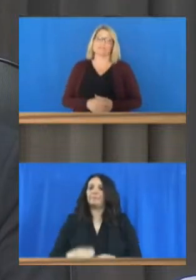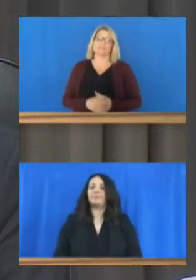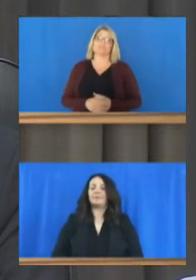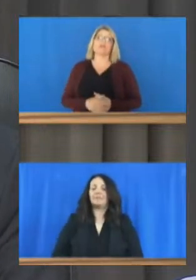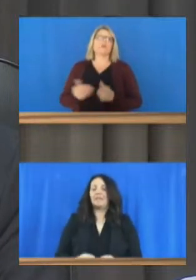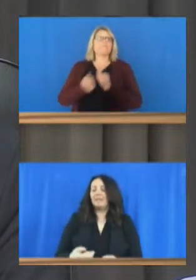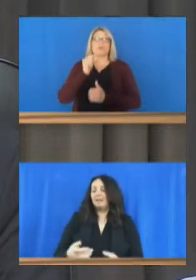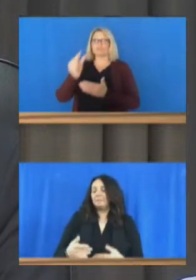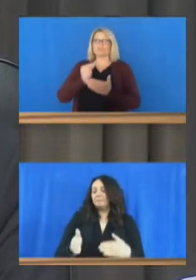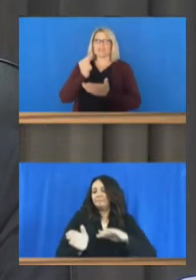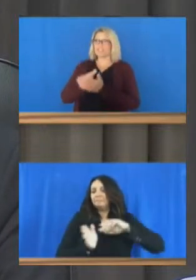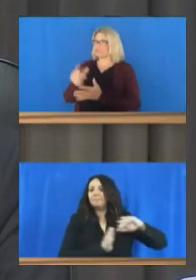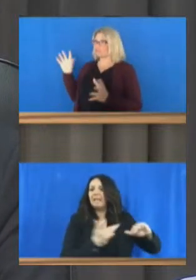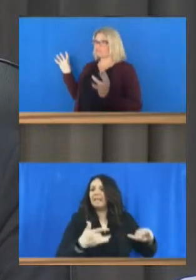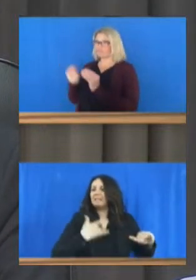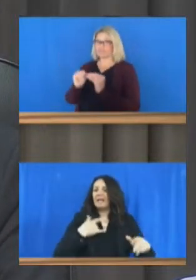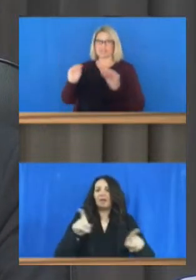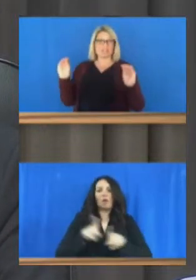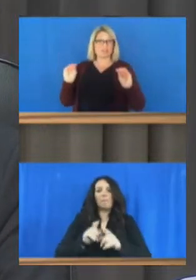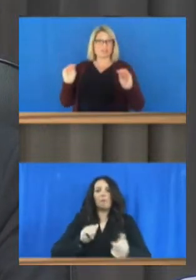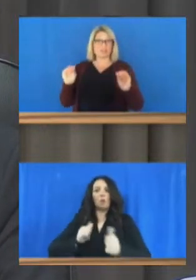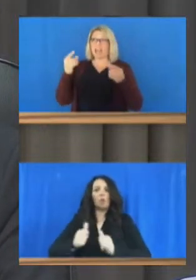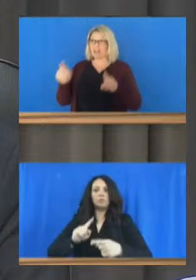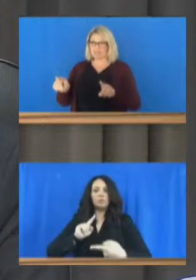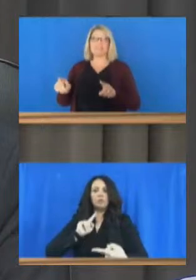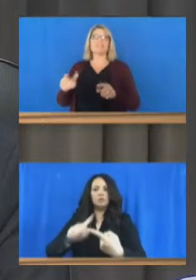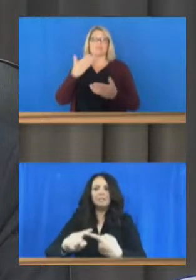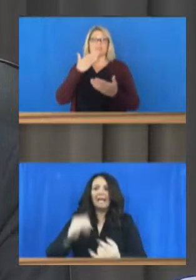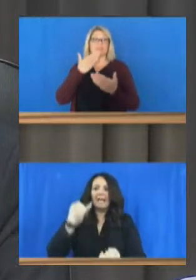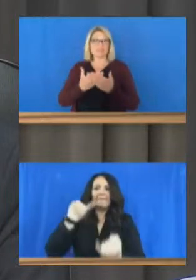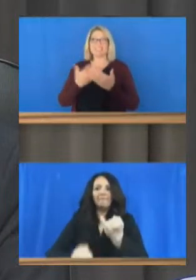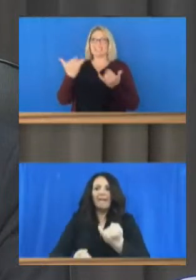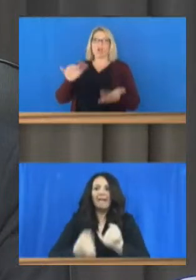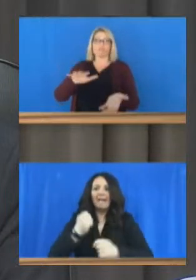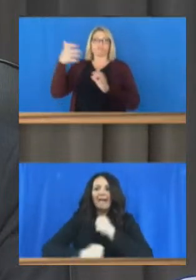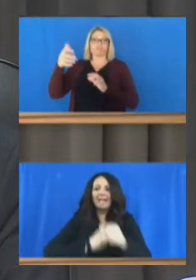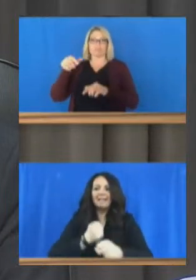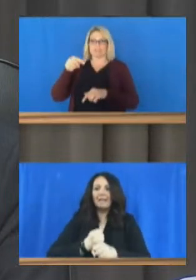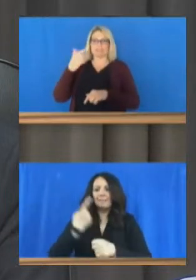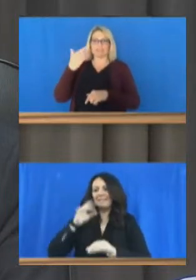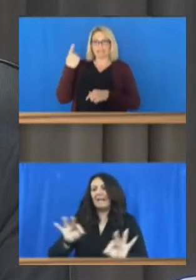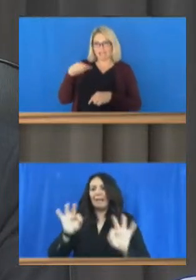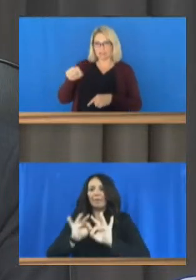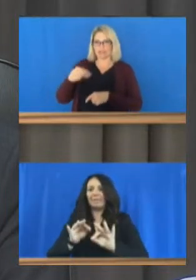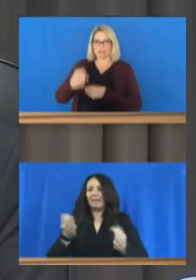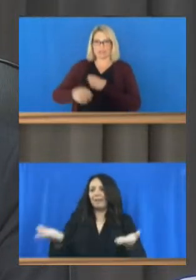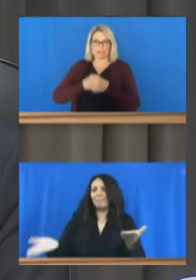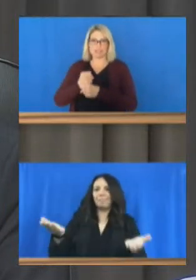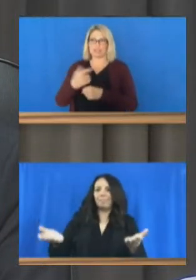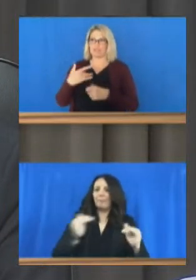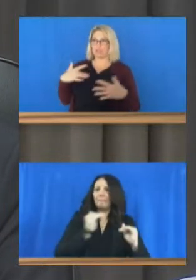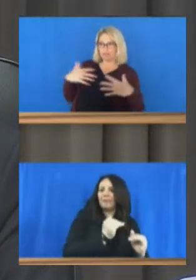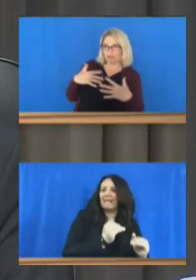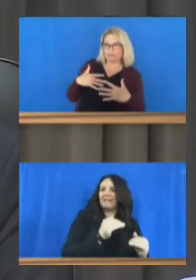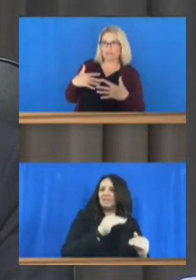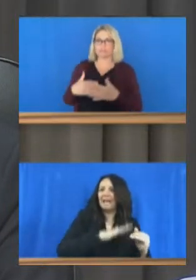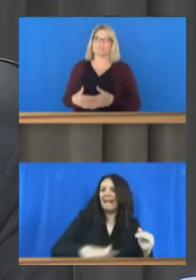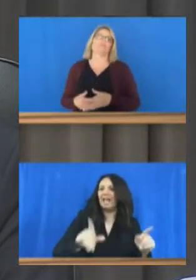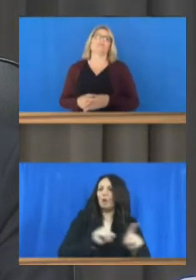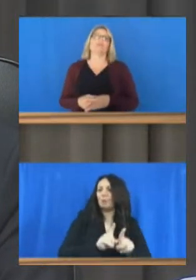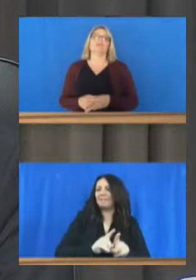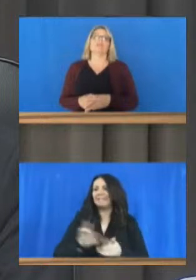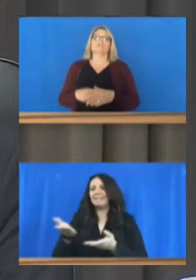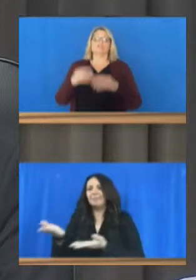districts scolaires feront preuve de créativité dans leur planification, tout comme nous avons vu tant de personnes se montrer à la hauteur